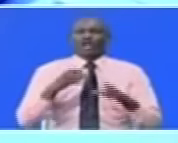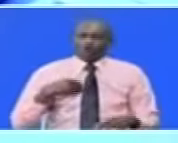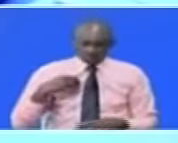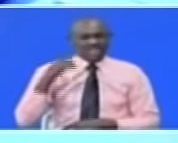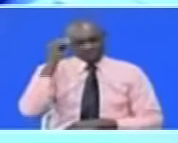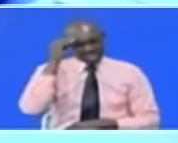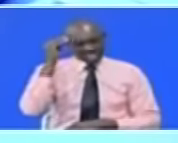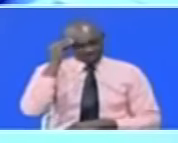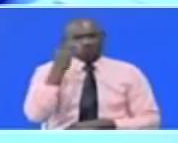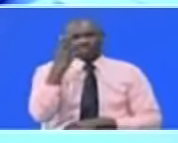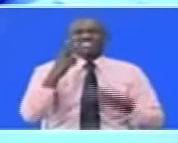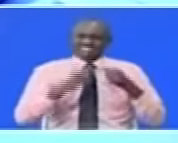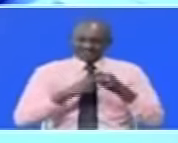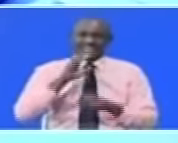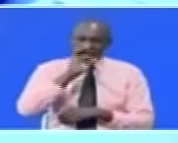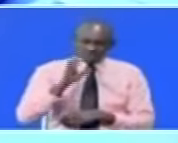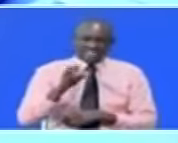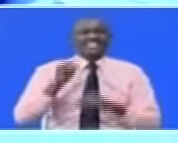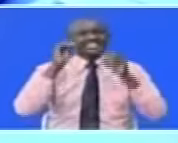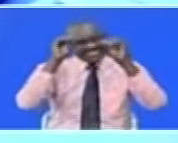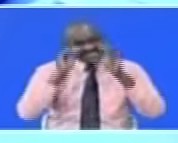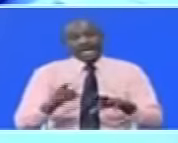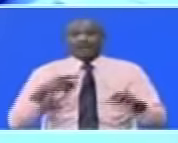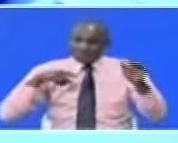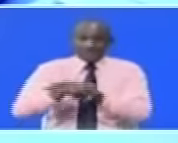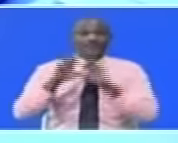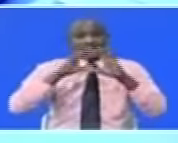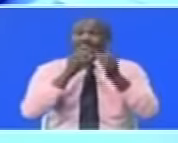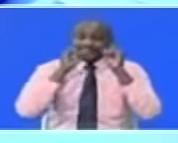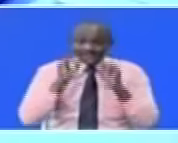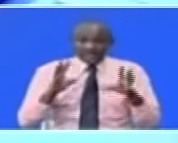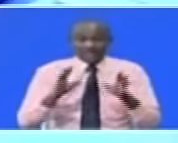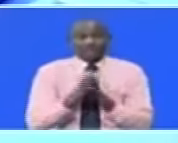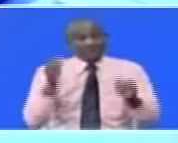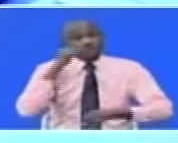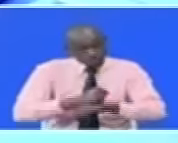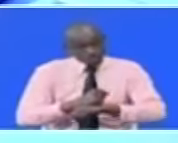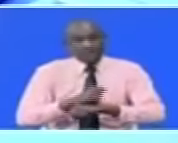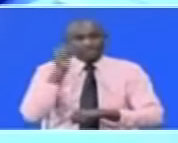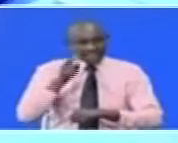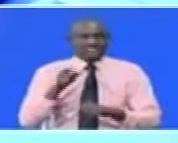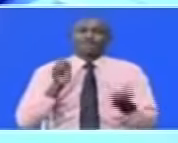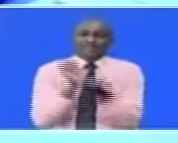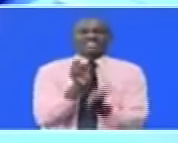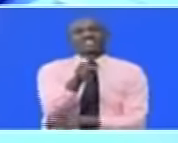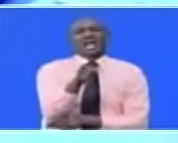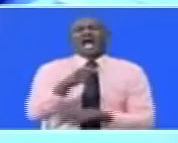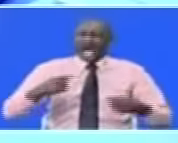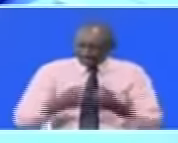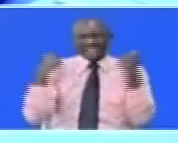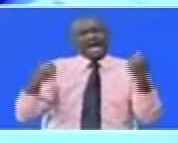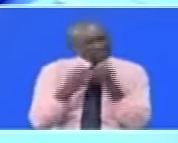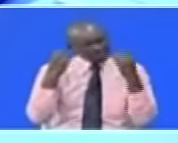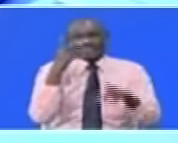47 counties to deal firmly with teacher absenteeism in public schools, which he says has become chronic and is